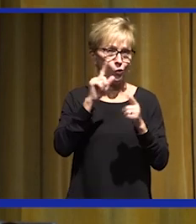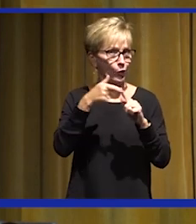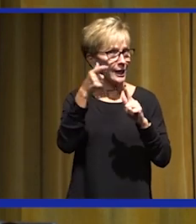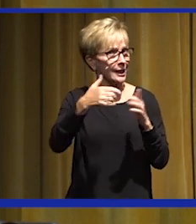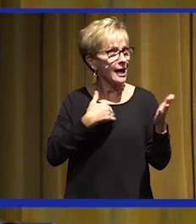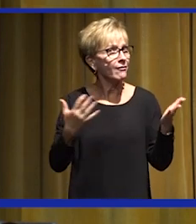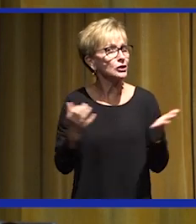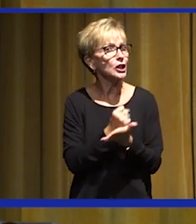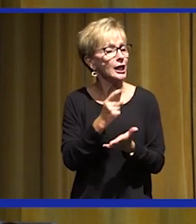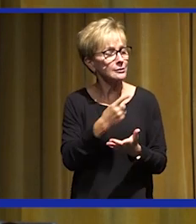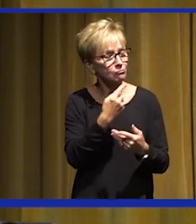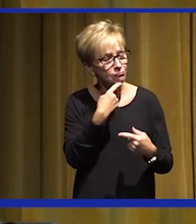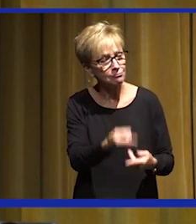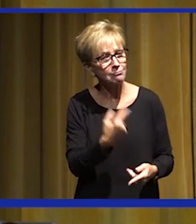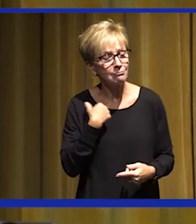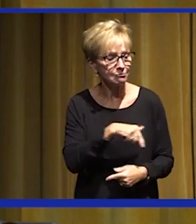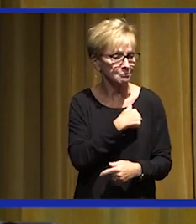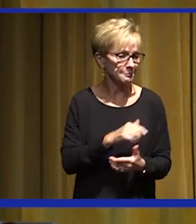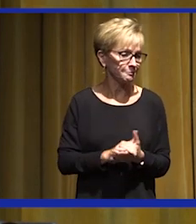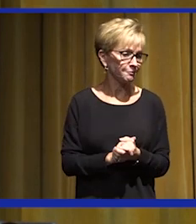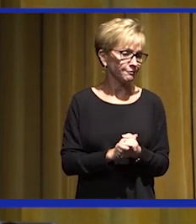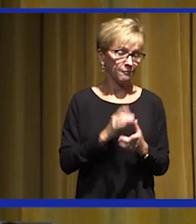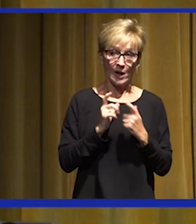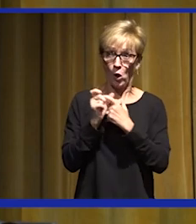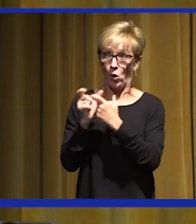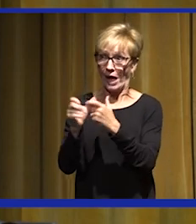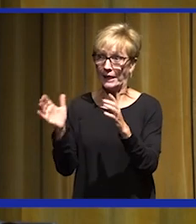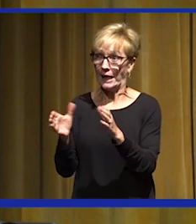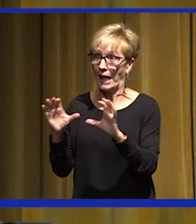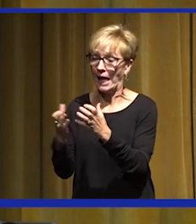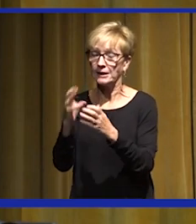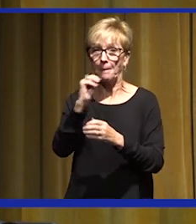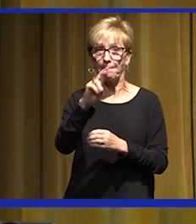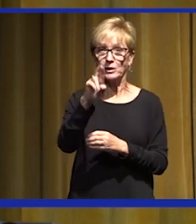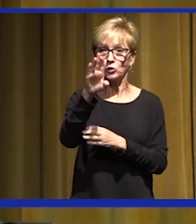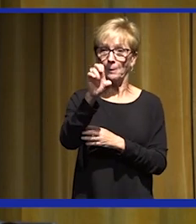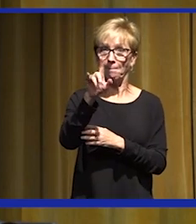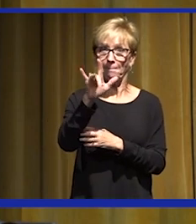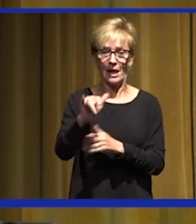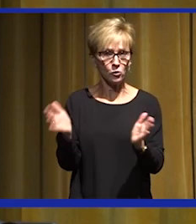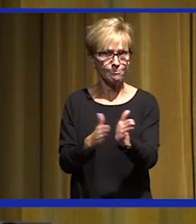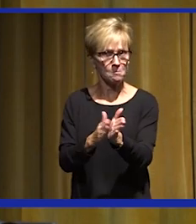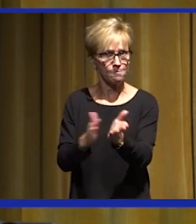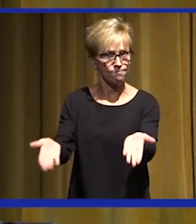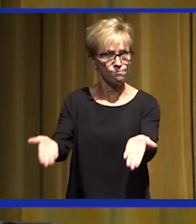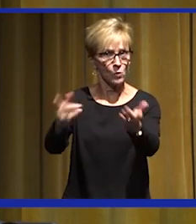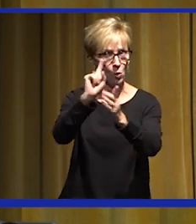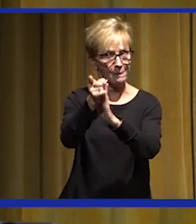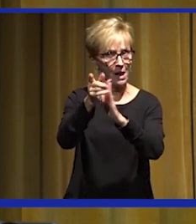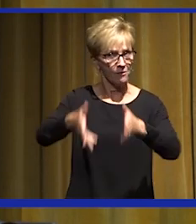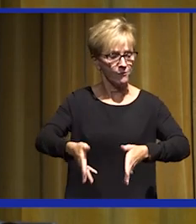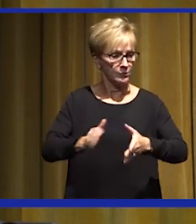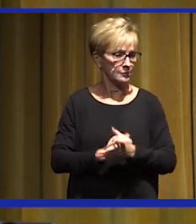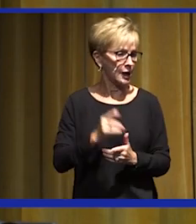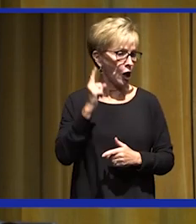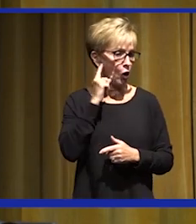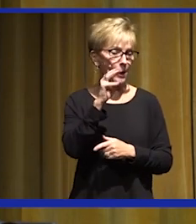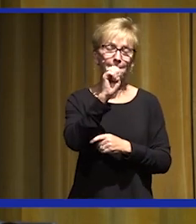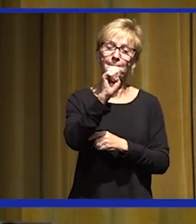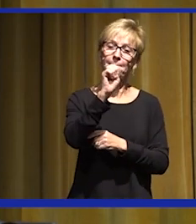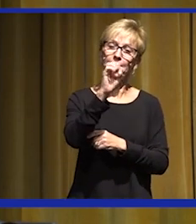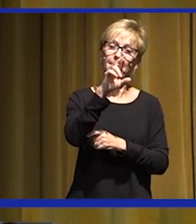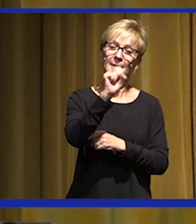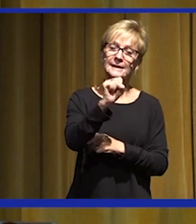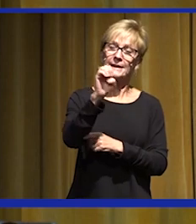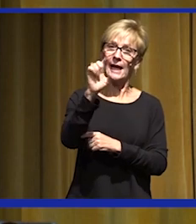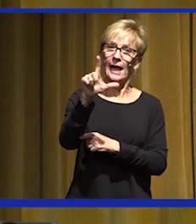chance. I ran to class as Mr. Bailey clapped while warning us of the 1 minute bell. I heard Miss Elamine